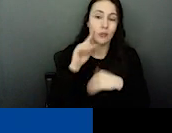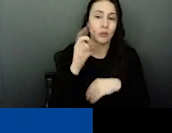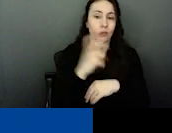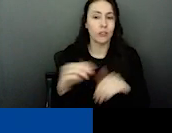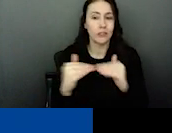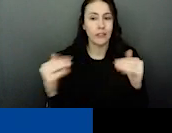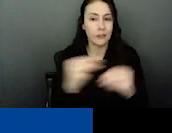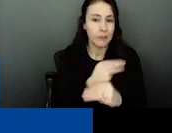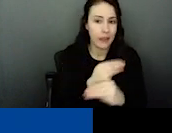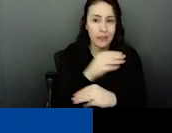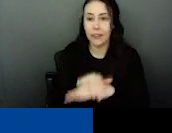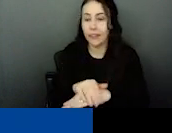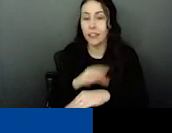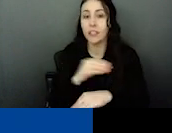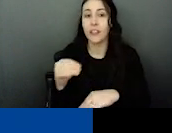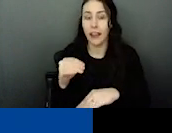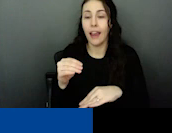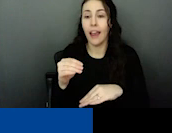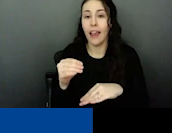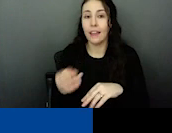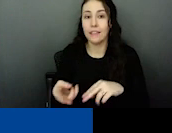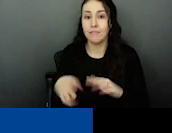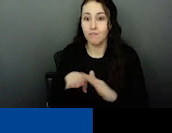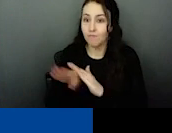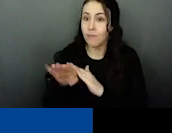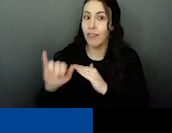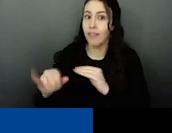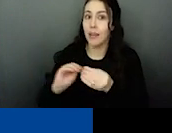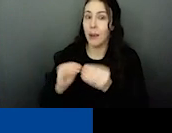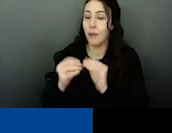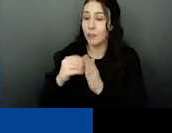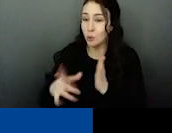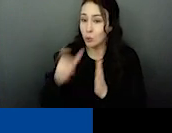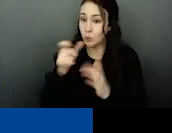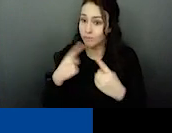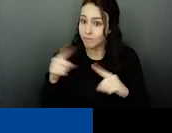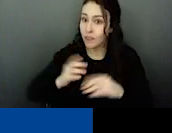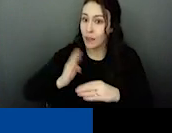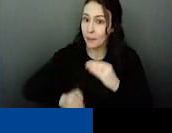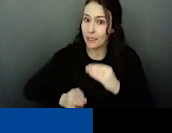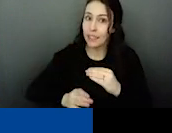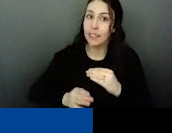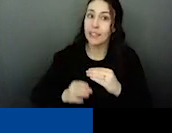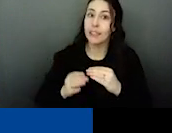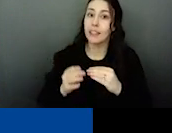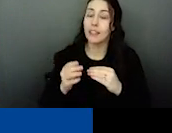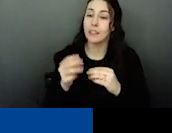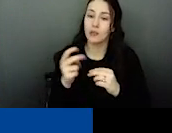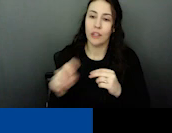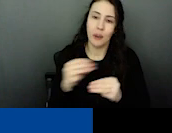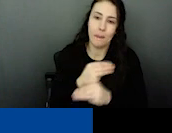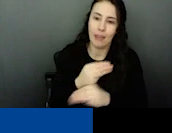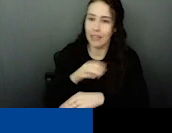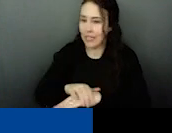and increase the number of students successfully completing transfer level math and English. We continue to be concerned about the students that are getting lost in